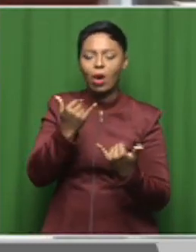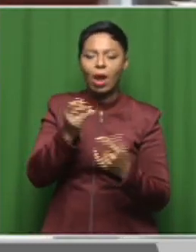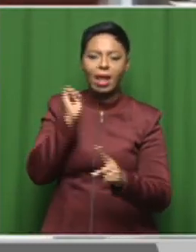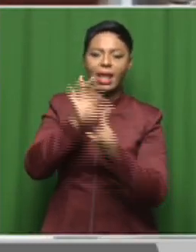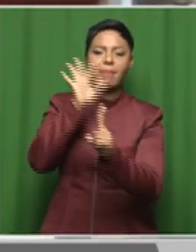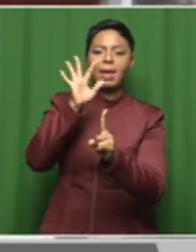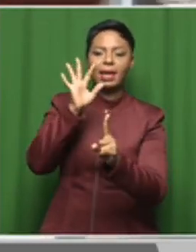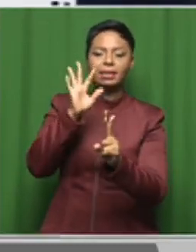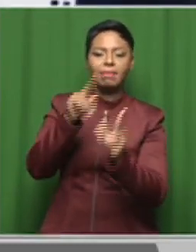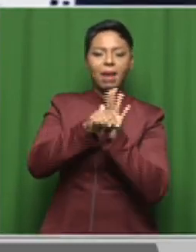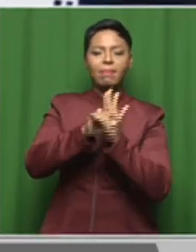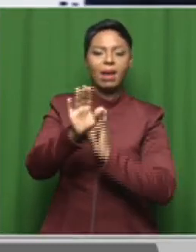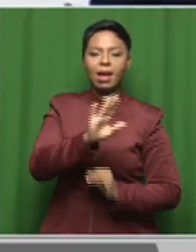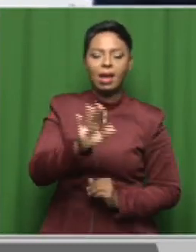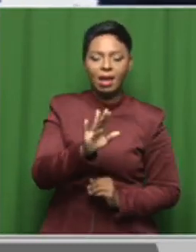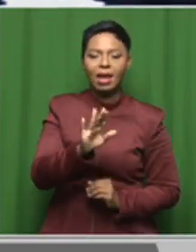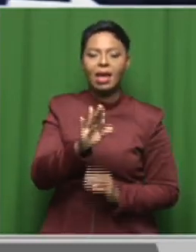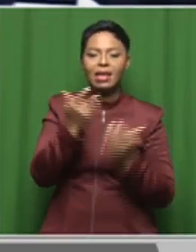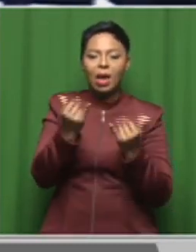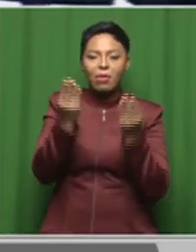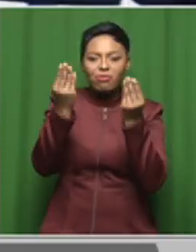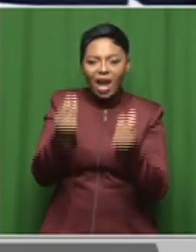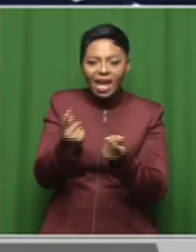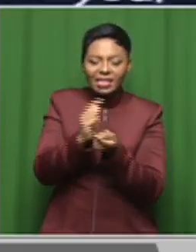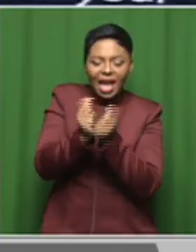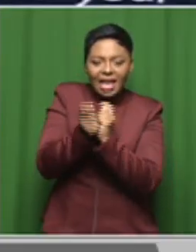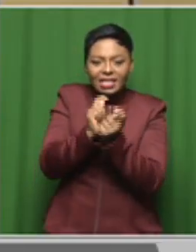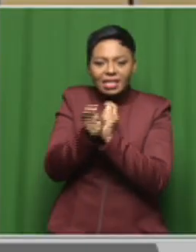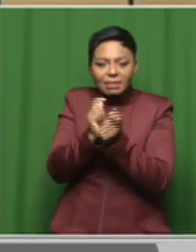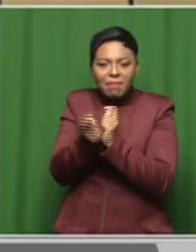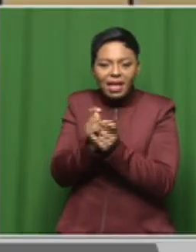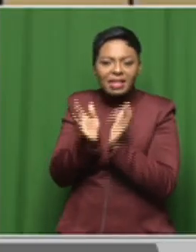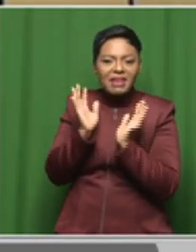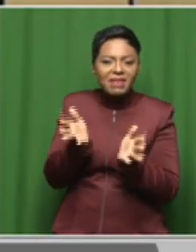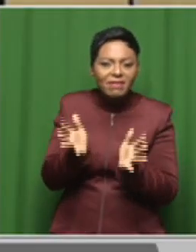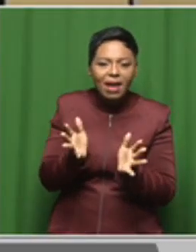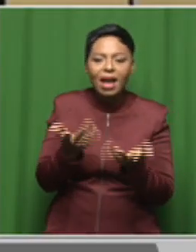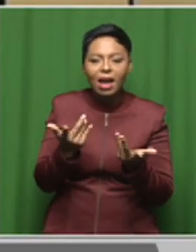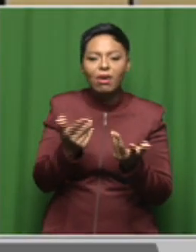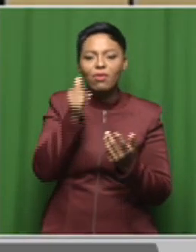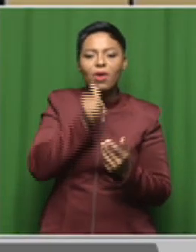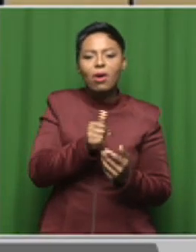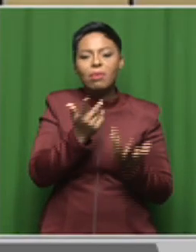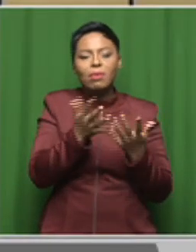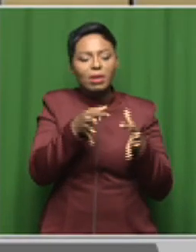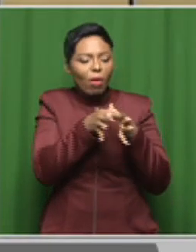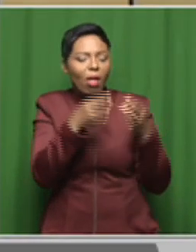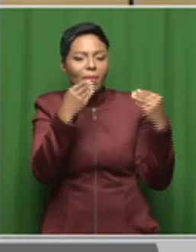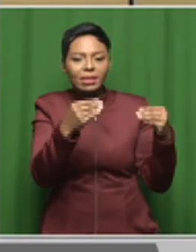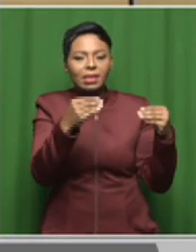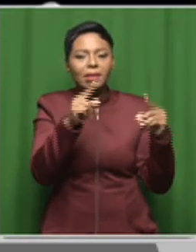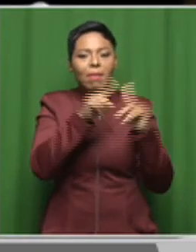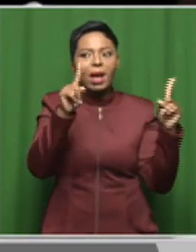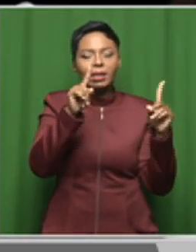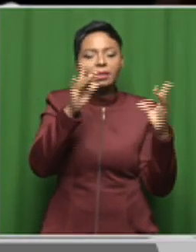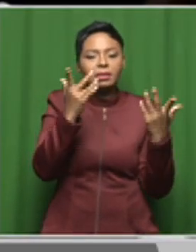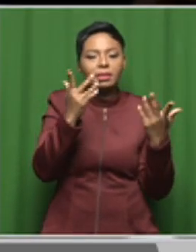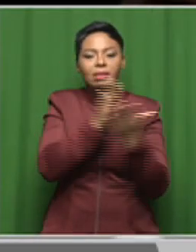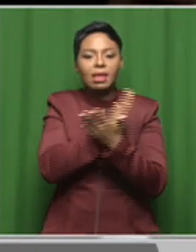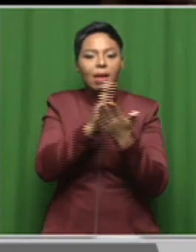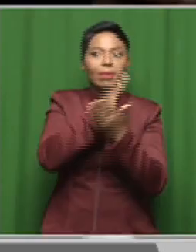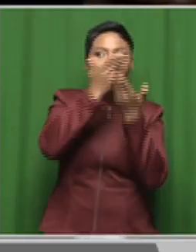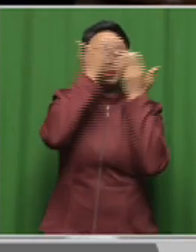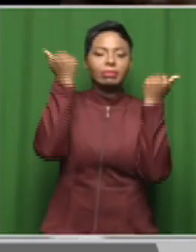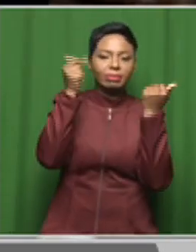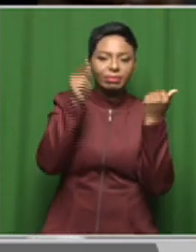where the price adjustments may have happened already in the informal sector, and you simply won't be any wiser. But Evádne, thank you so